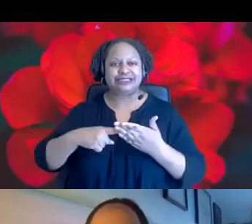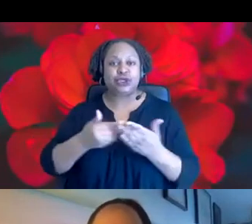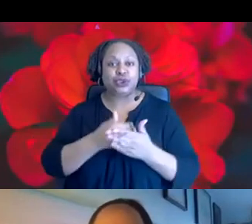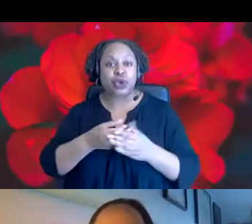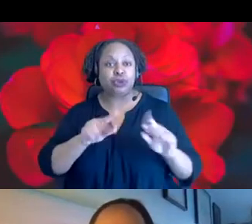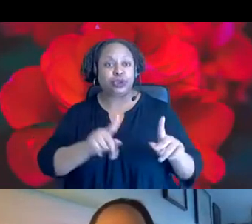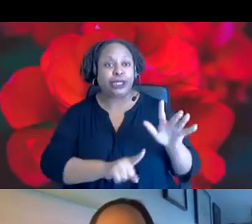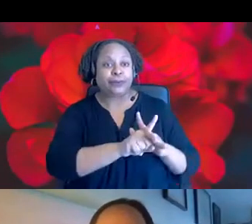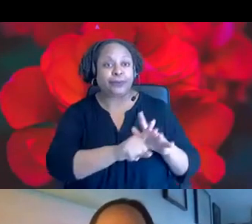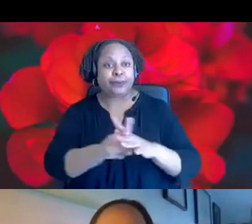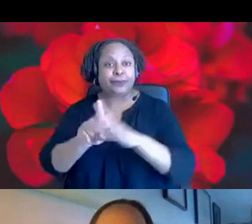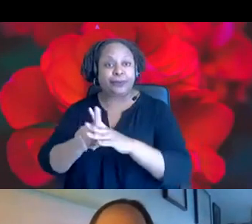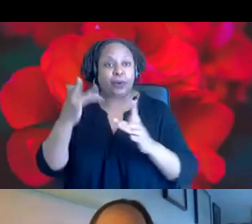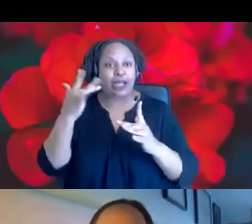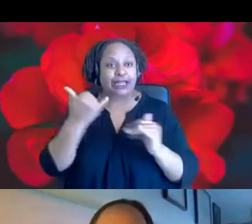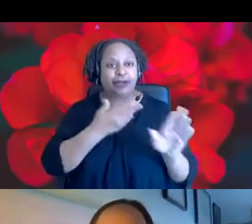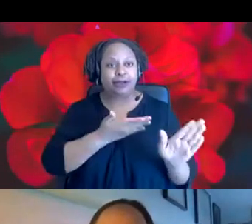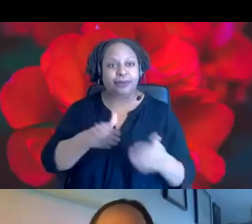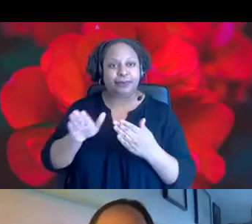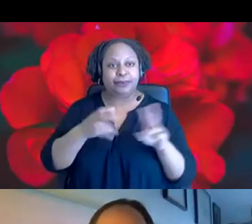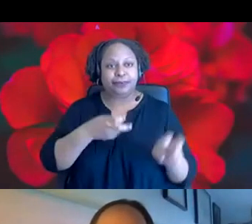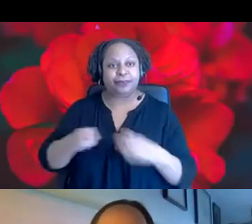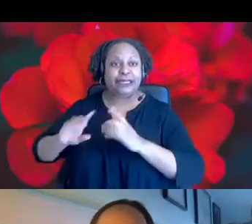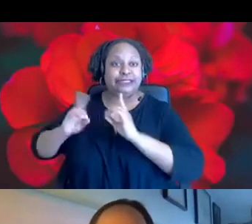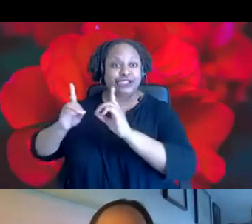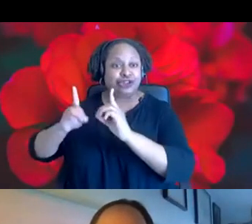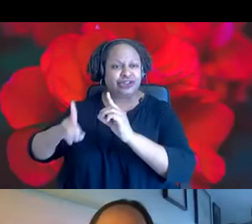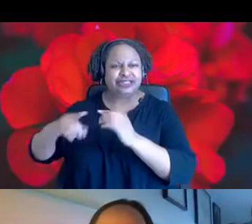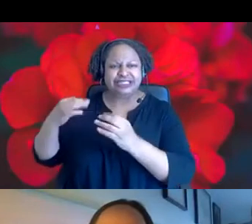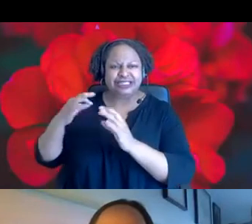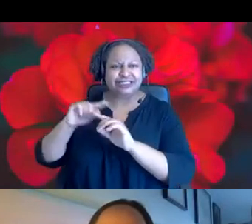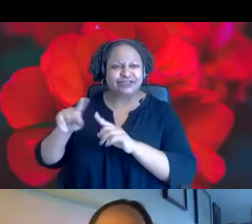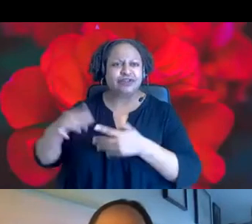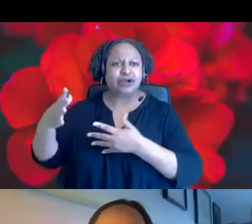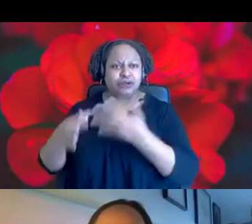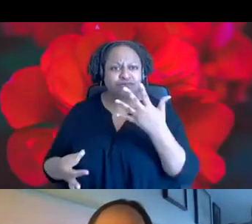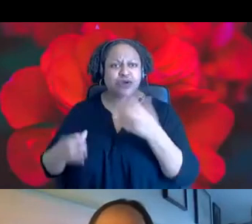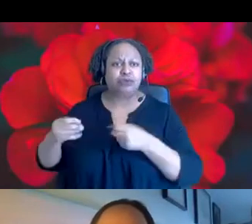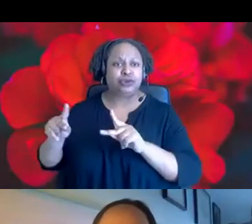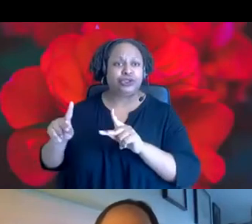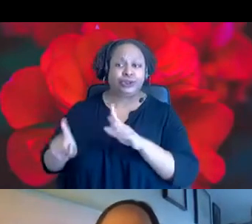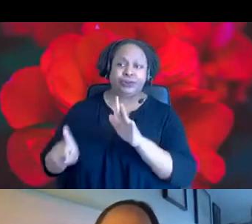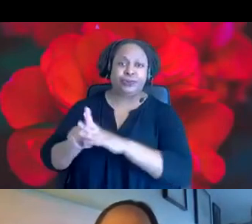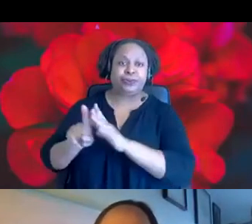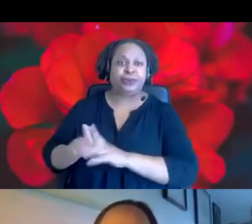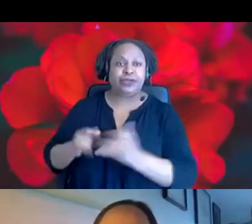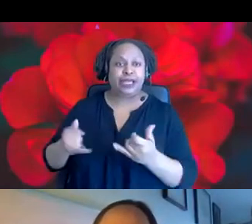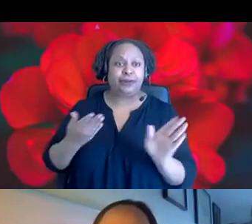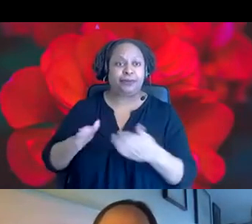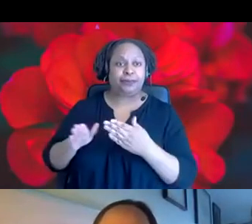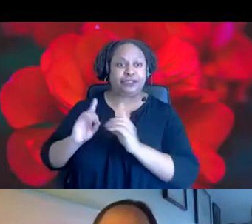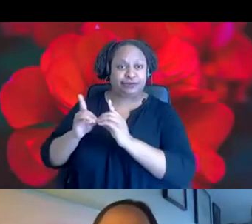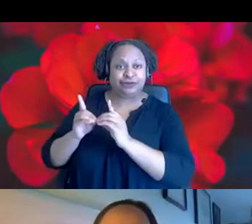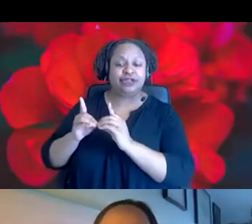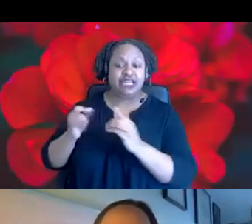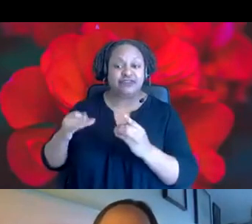that going digital has made available. And think if we're going to open new opportunities, if we're going to make